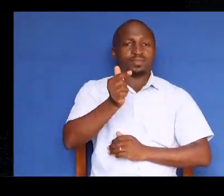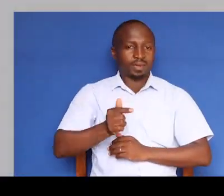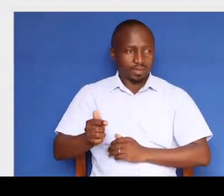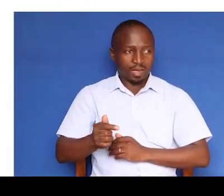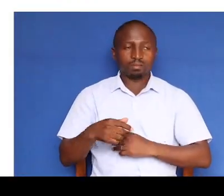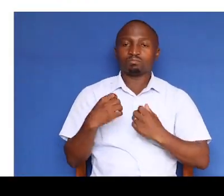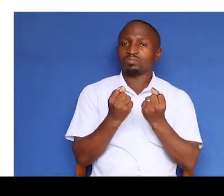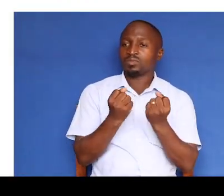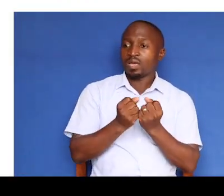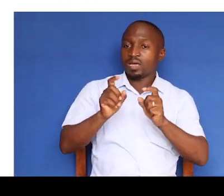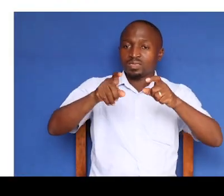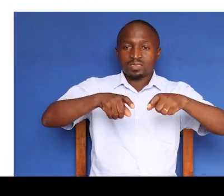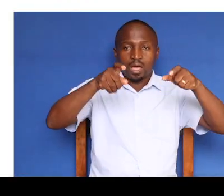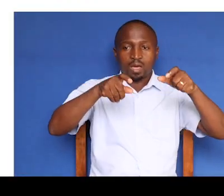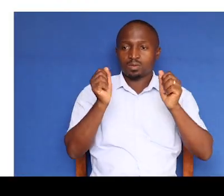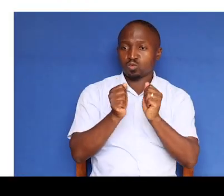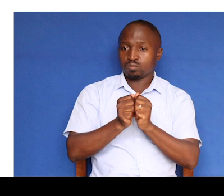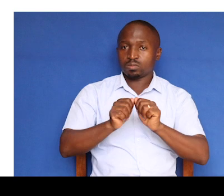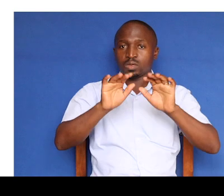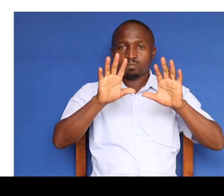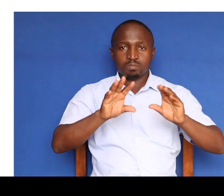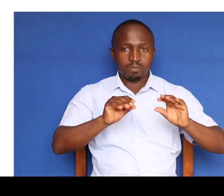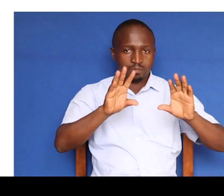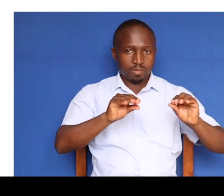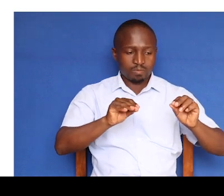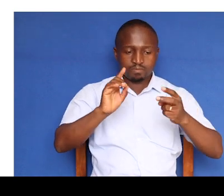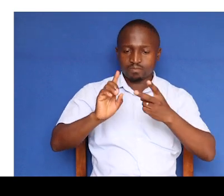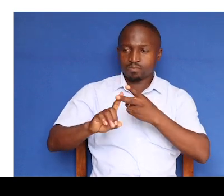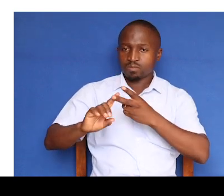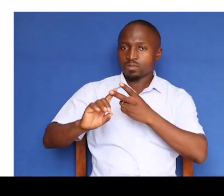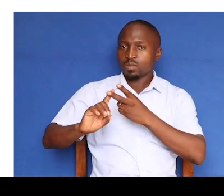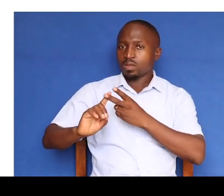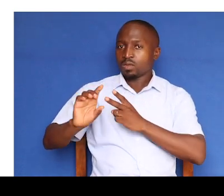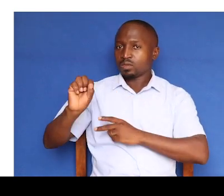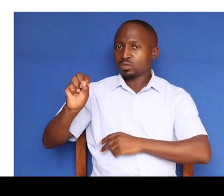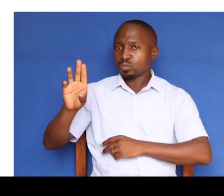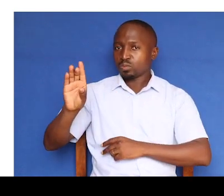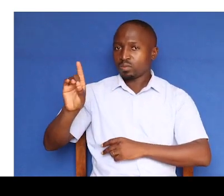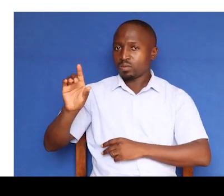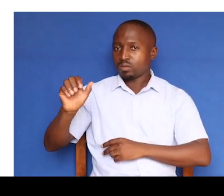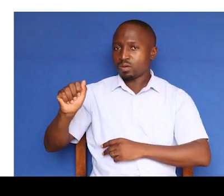Tanzania is producing 10 tons of cotton, while Sudan is produce